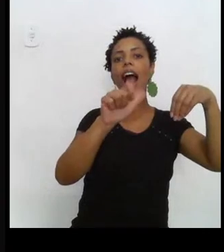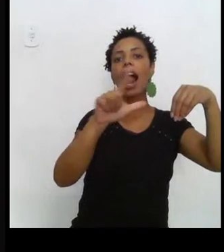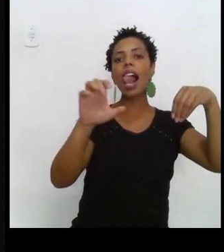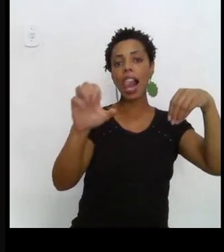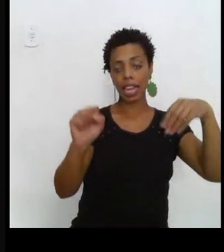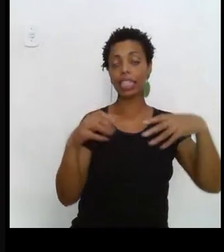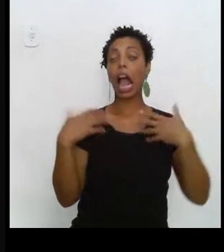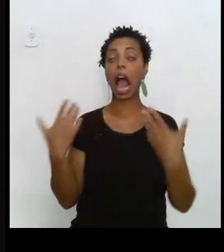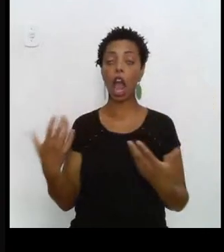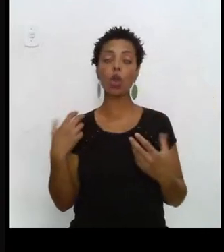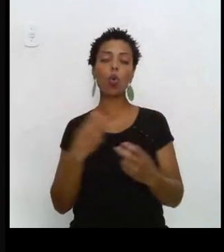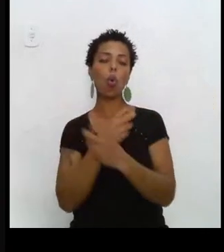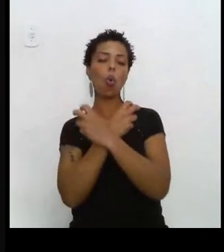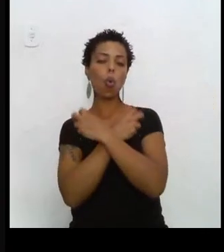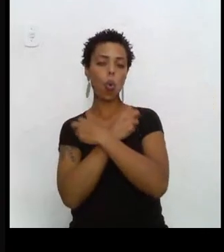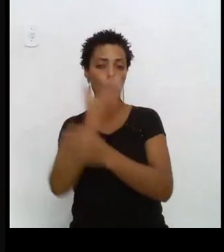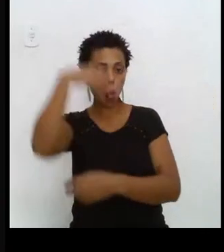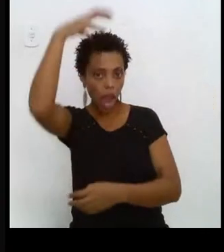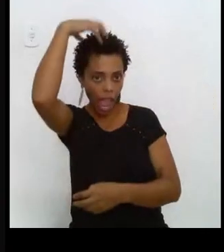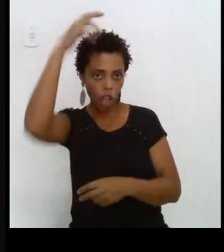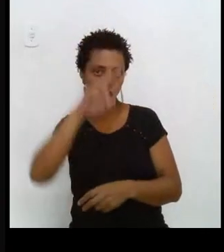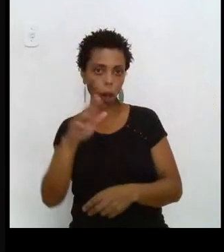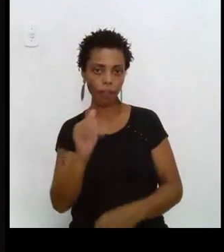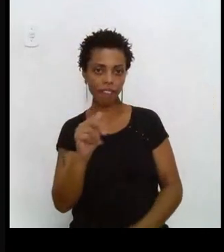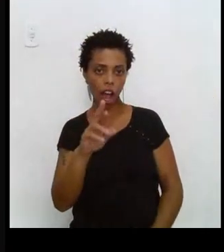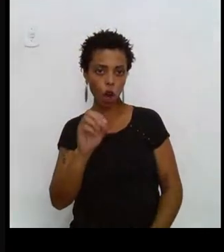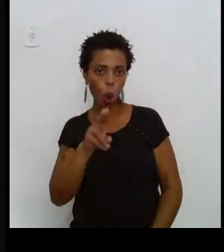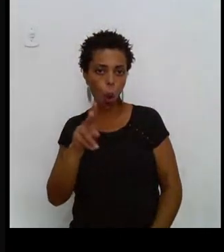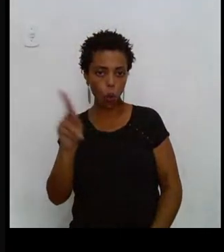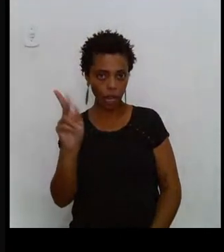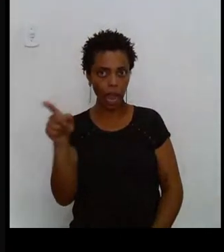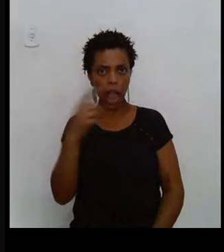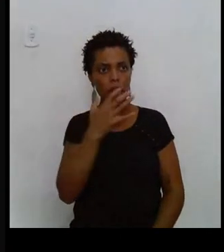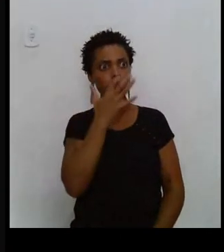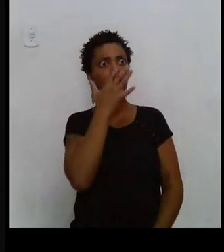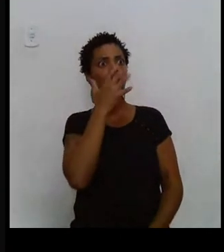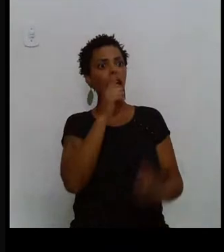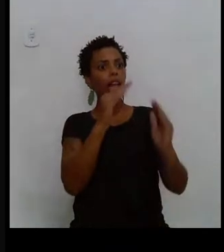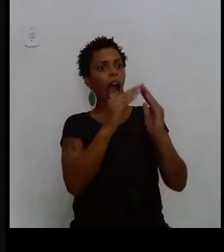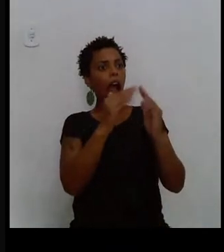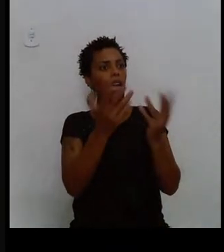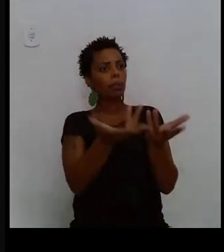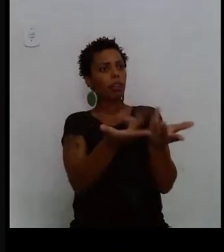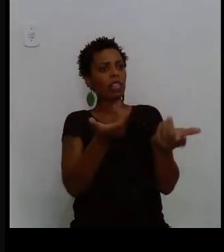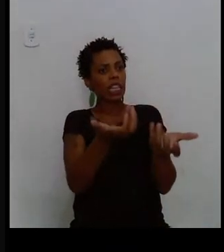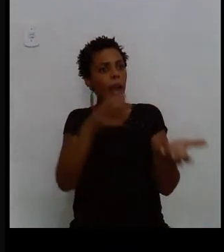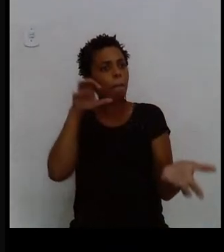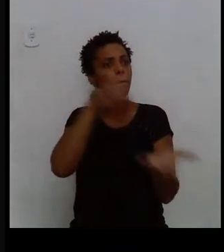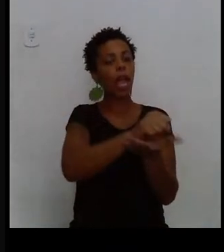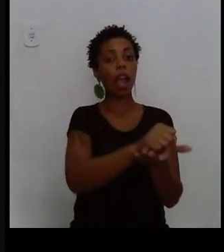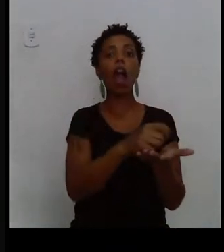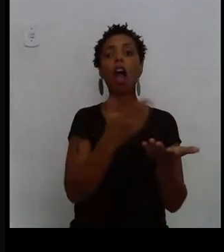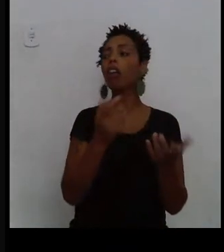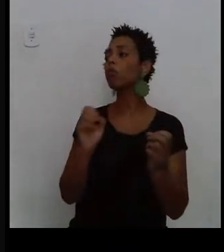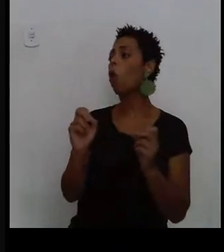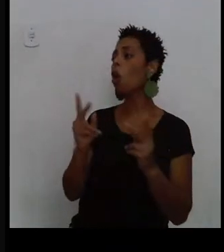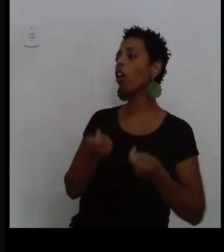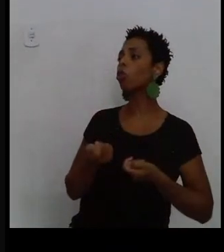Being Happy is Wanted to take the Australian a barriga Unida da cidade de